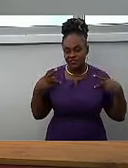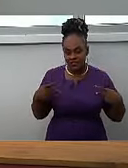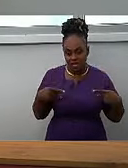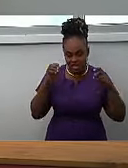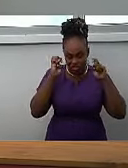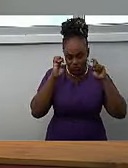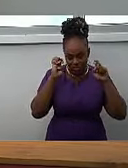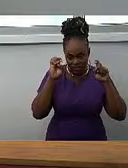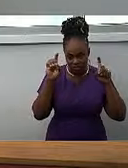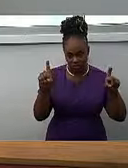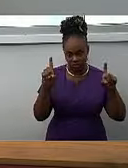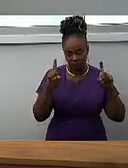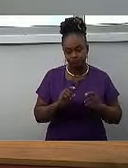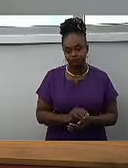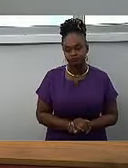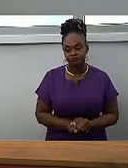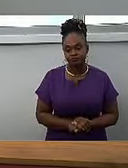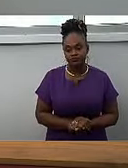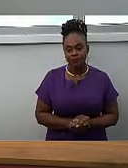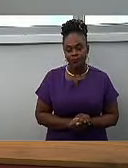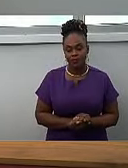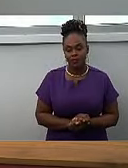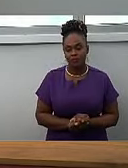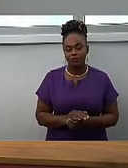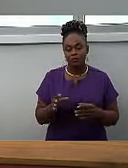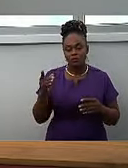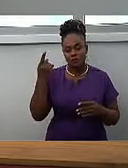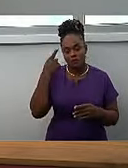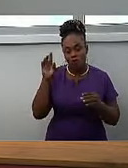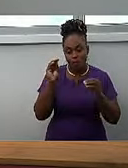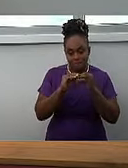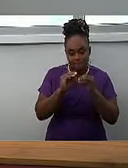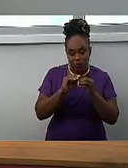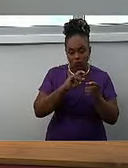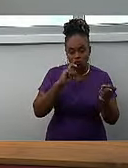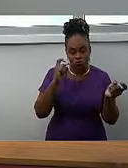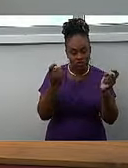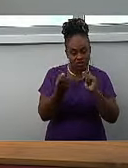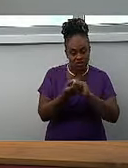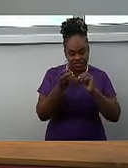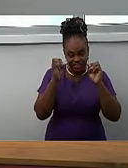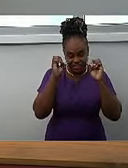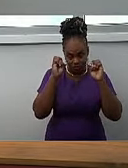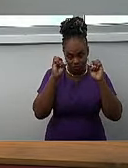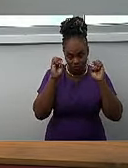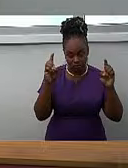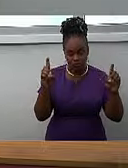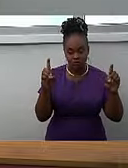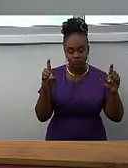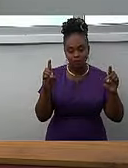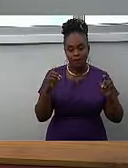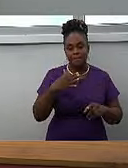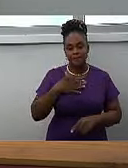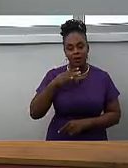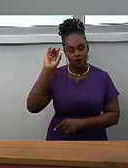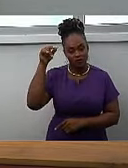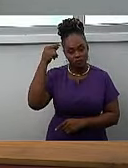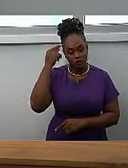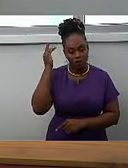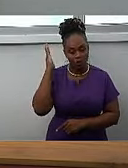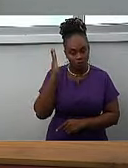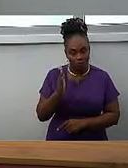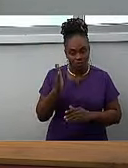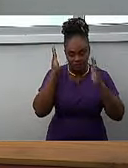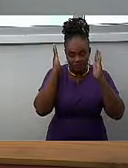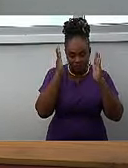foods. To further transform the education landscape, my government will prioritize the review